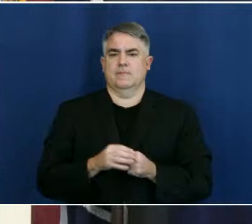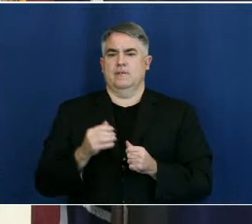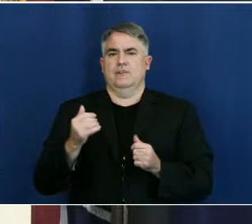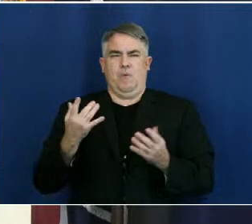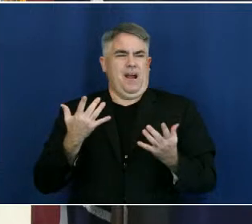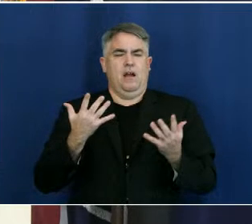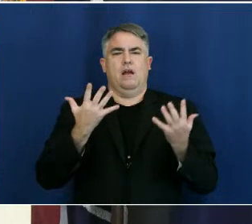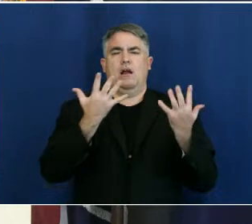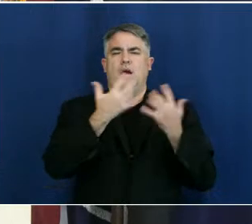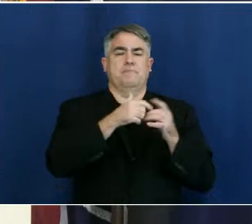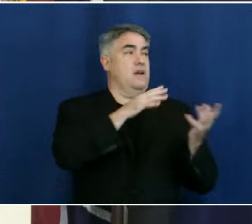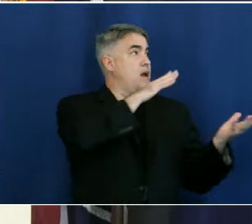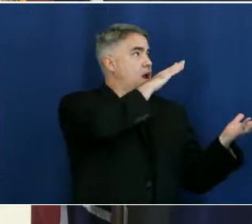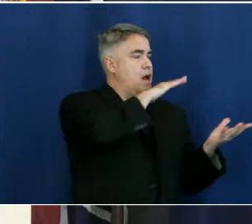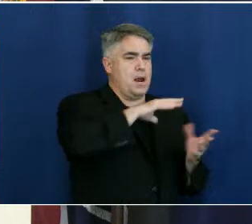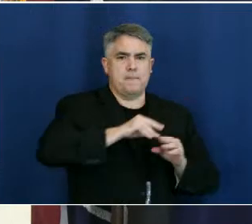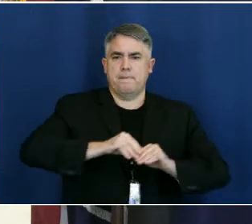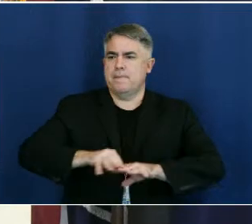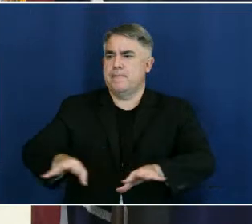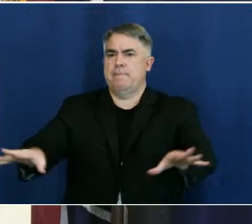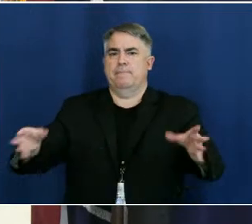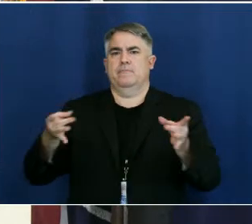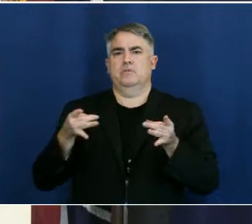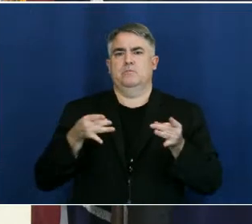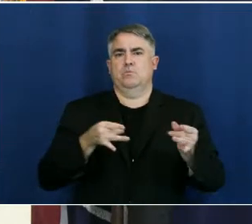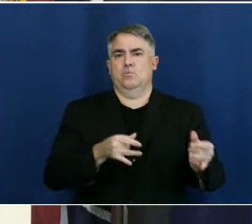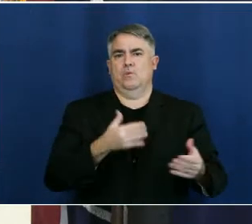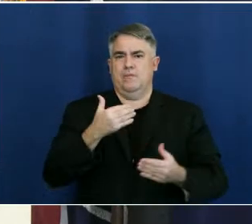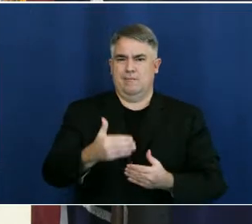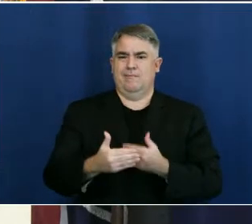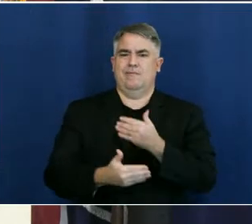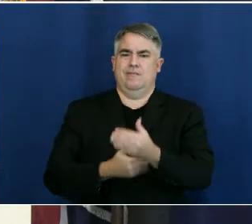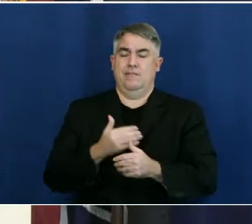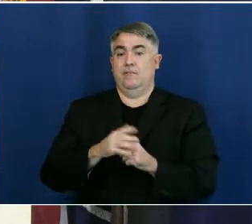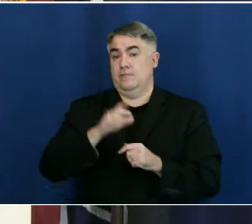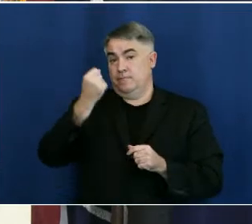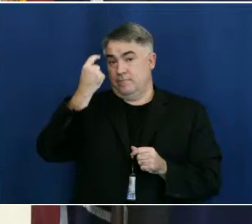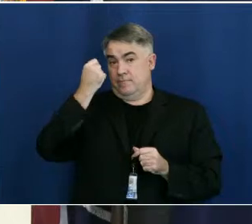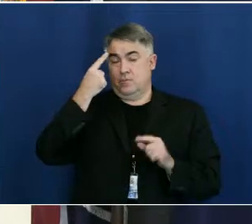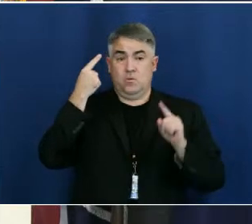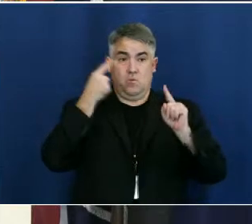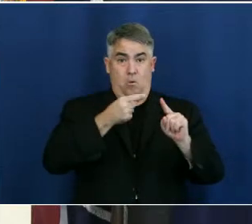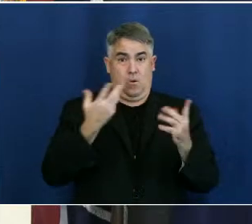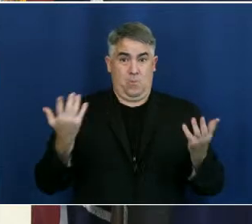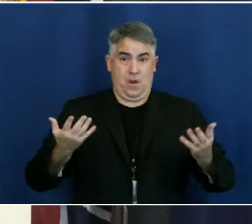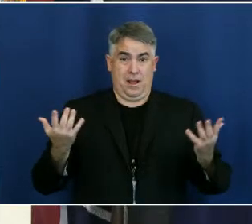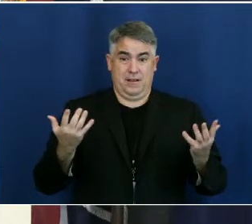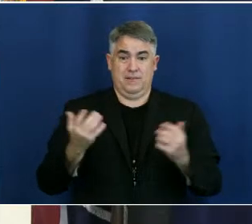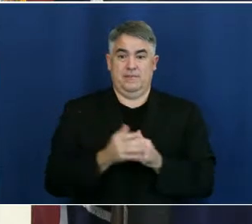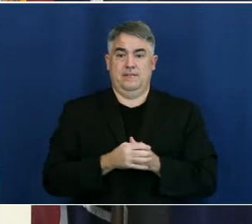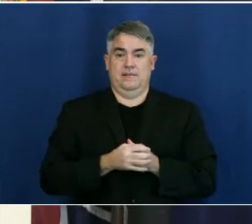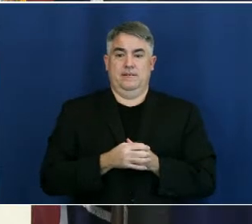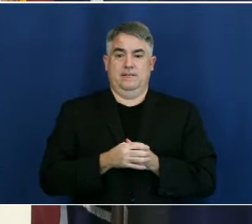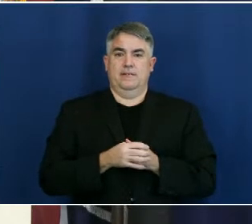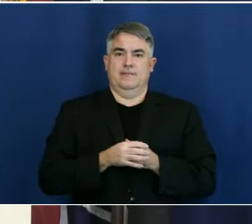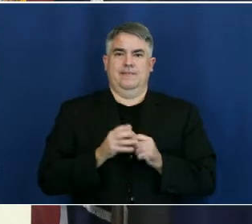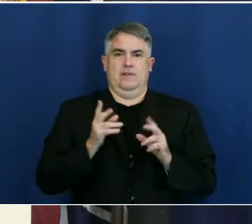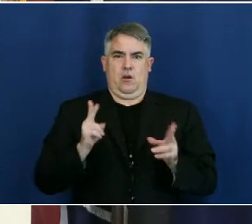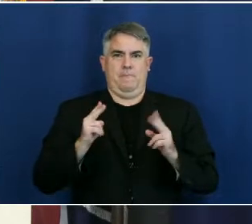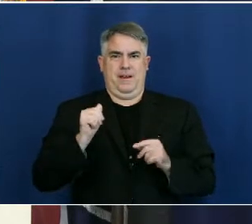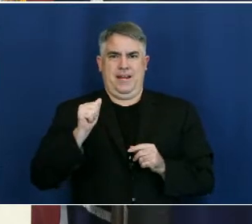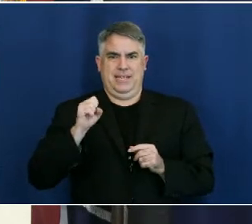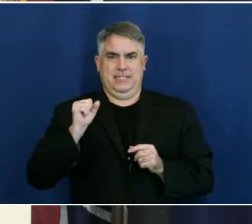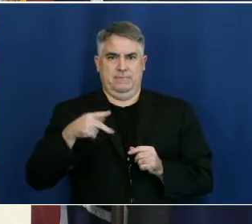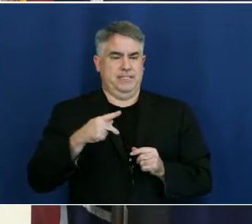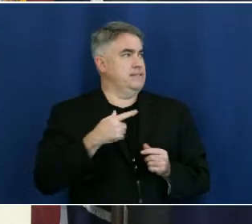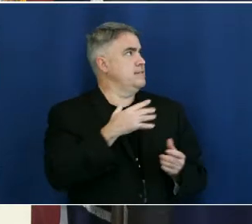the original goal and mission was to get as many shots in arms as quickly as possible. We will continue to do that. I